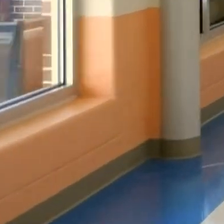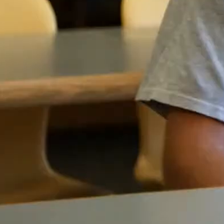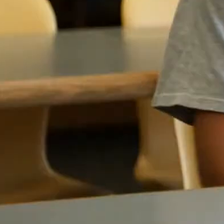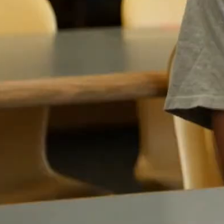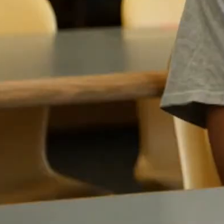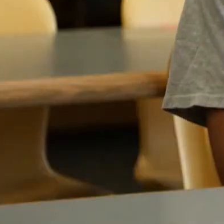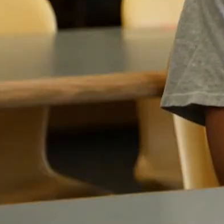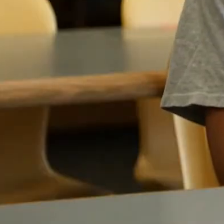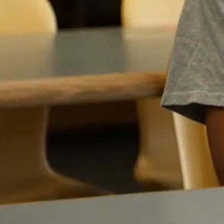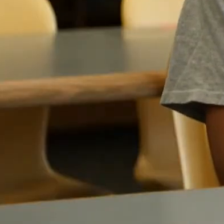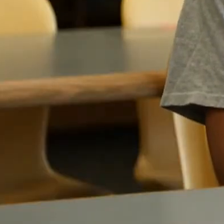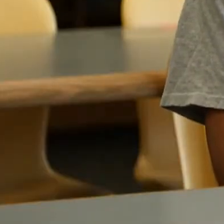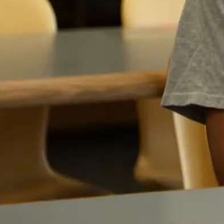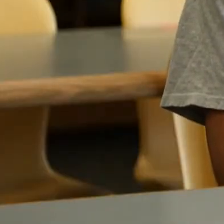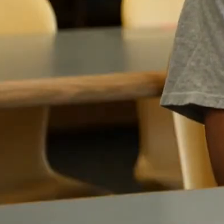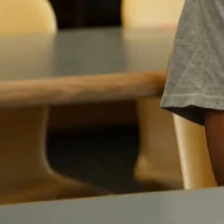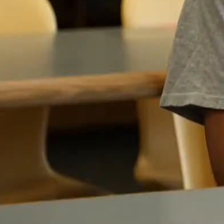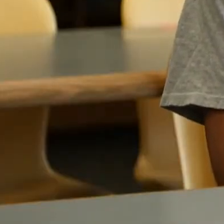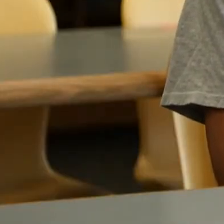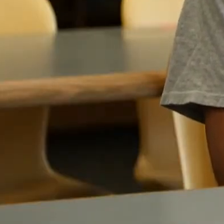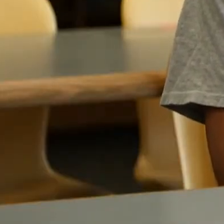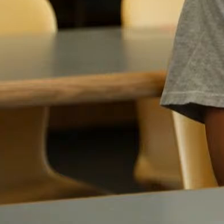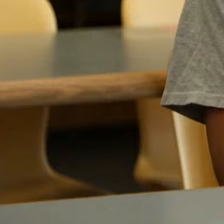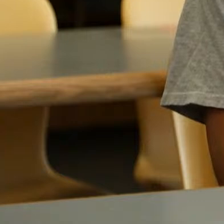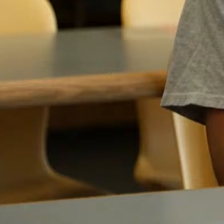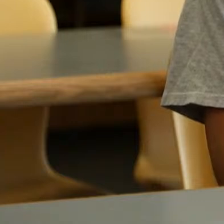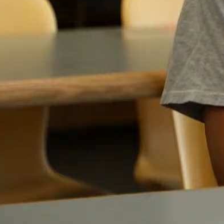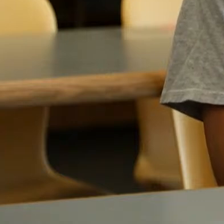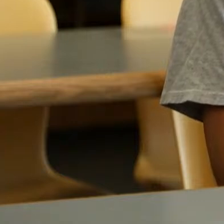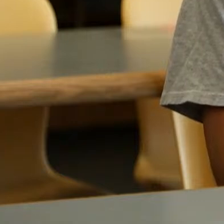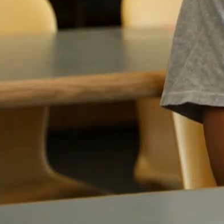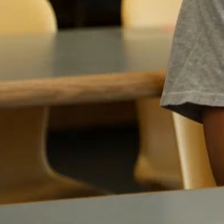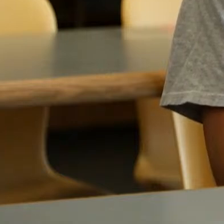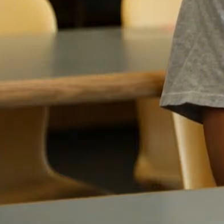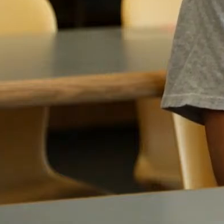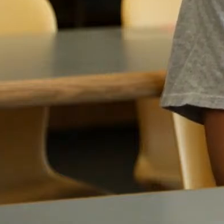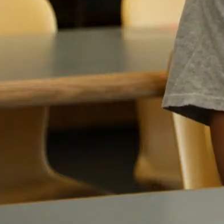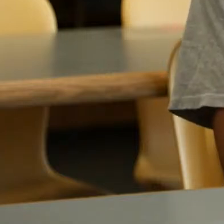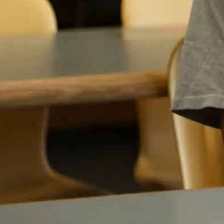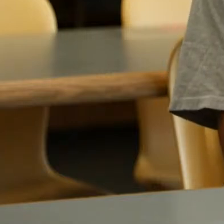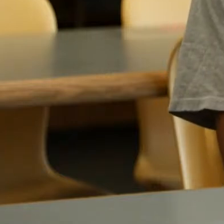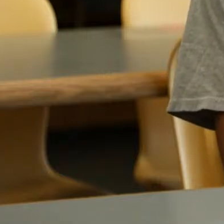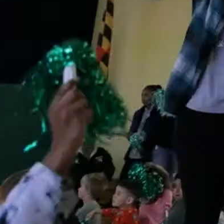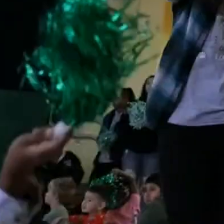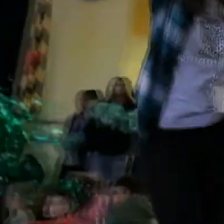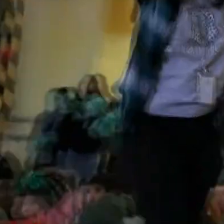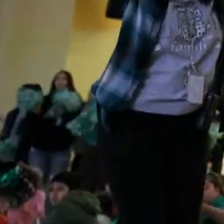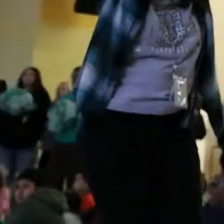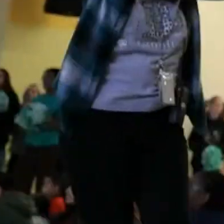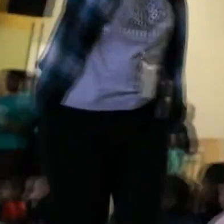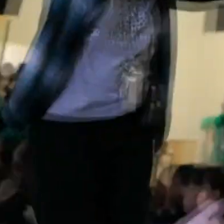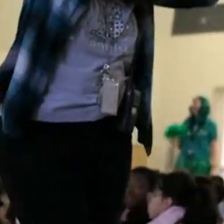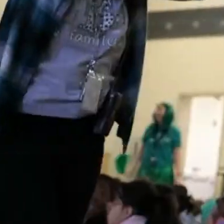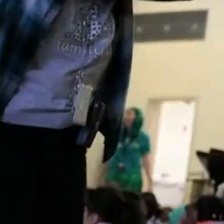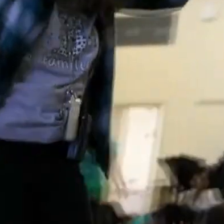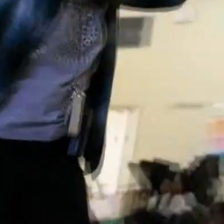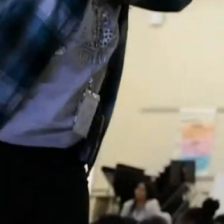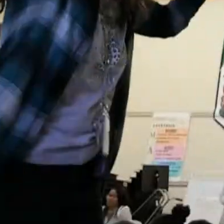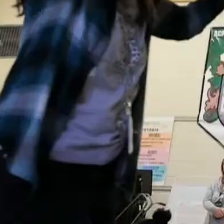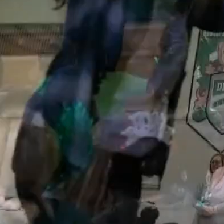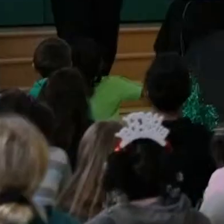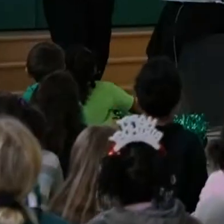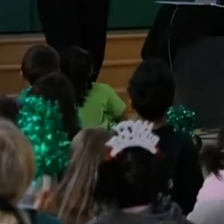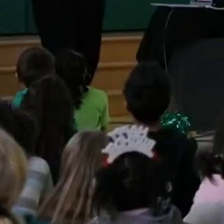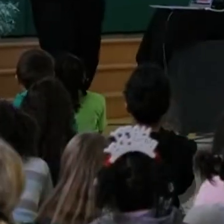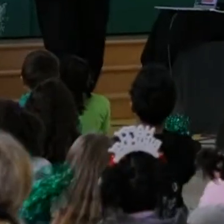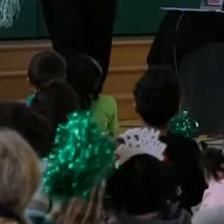expert. We know that we have the people here with the skills and the knowledge to assist in these situations. The culture and climate have changed.